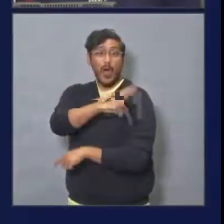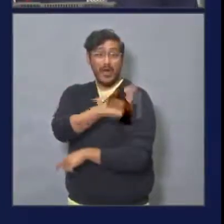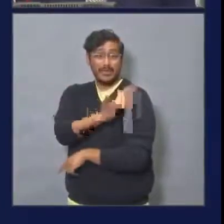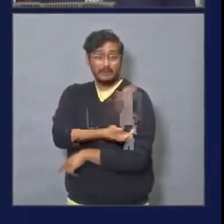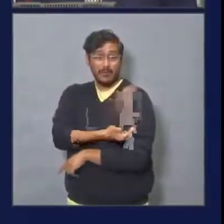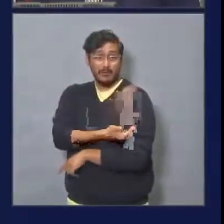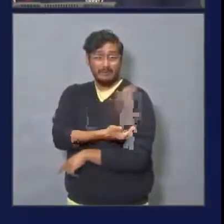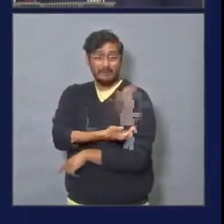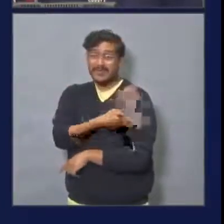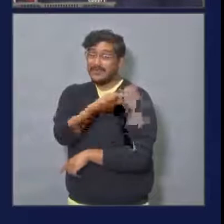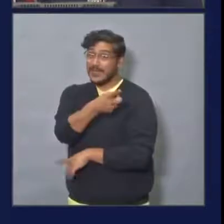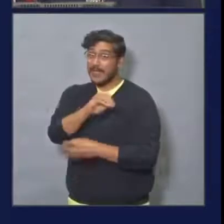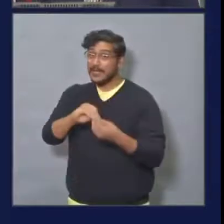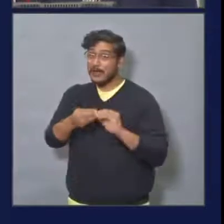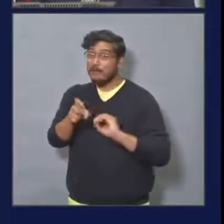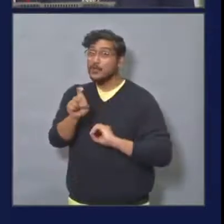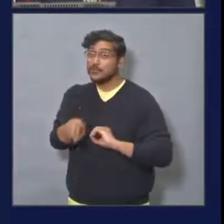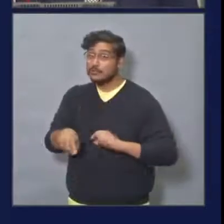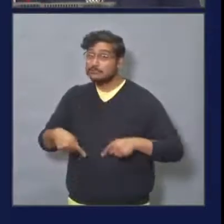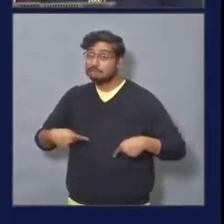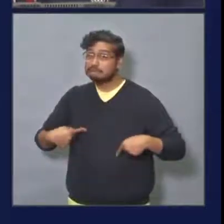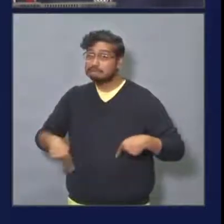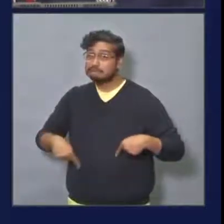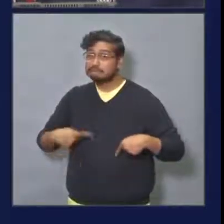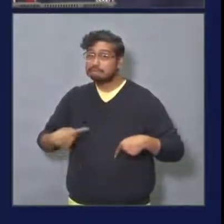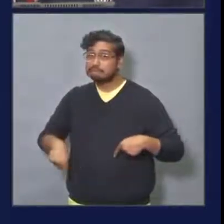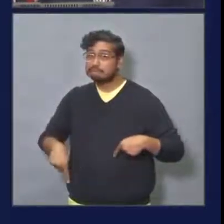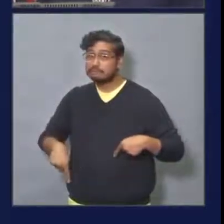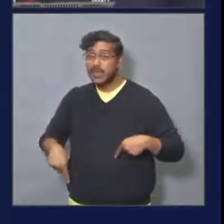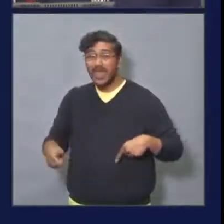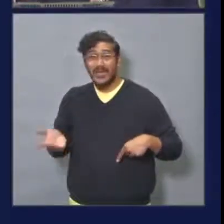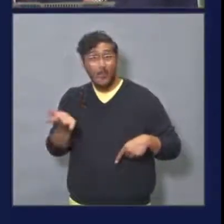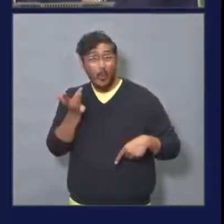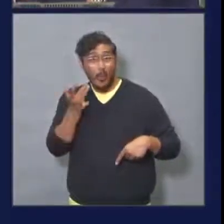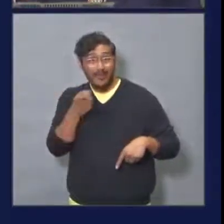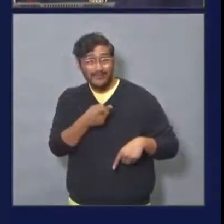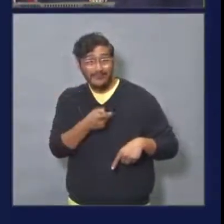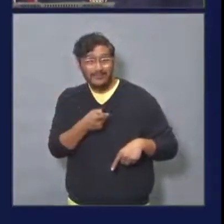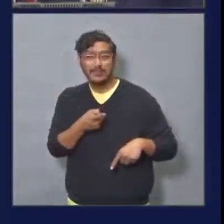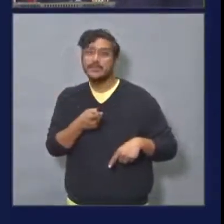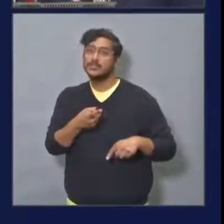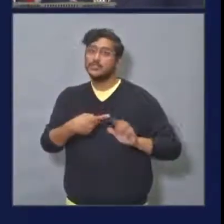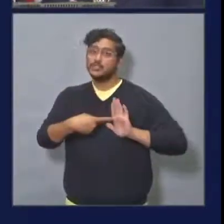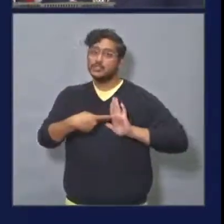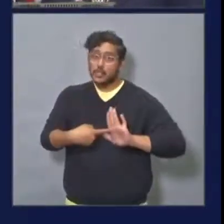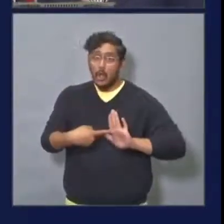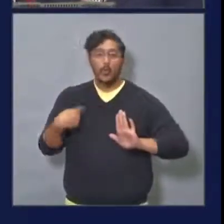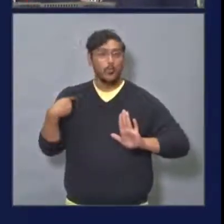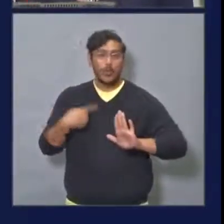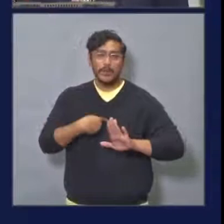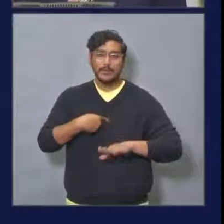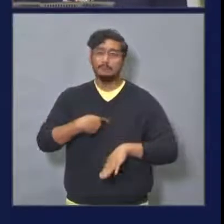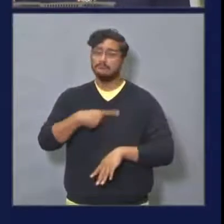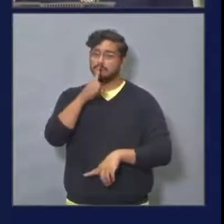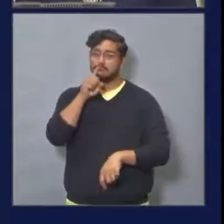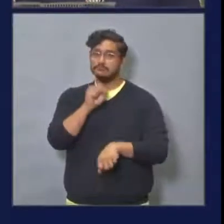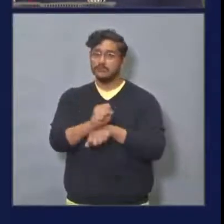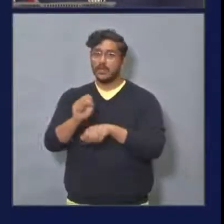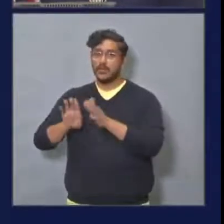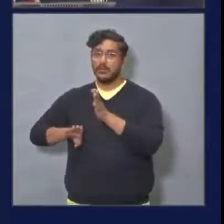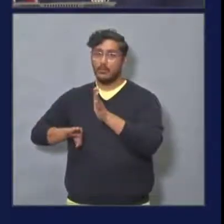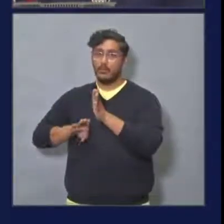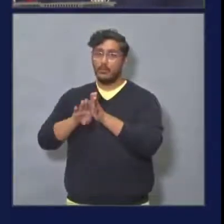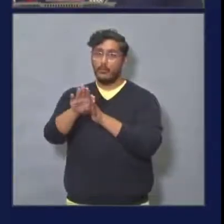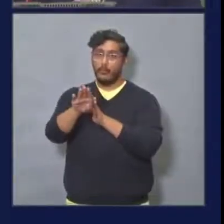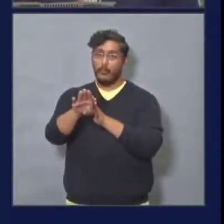be a concerning slide for all of us because it does show that we've had a significant growth in hospitalizations that